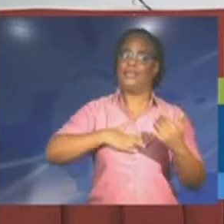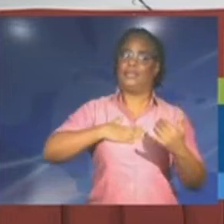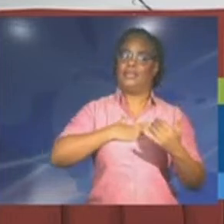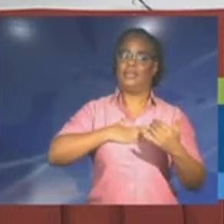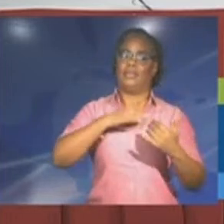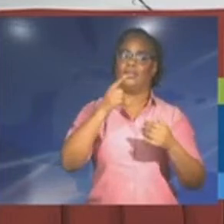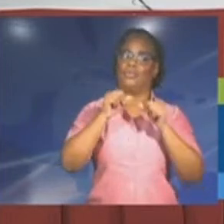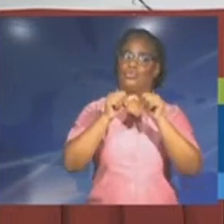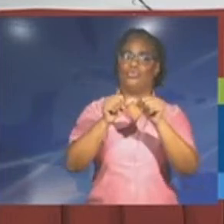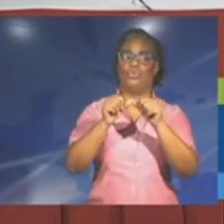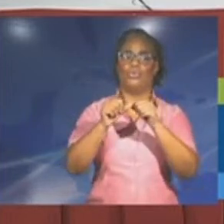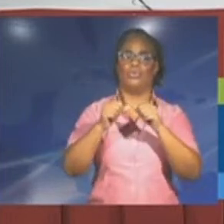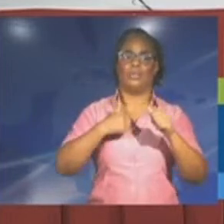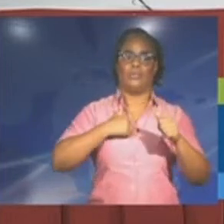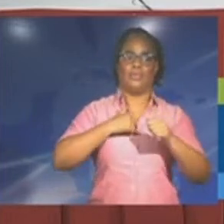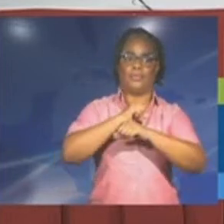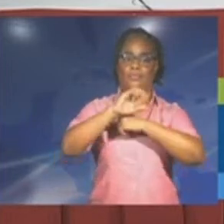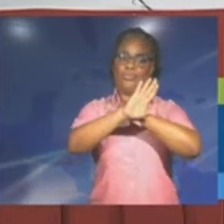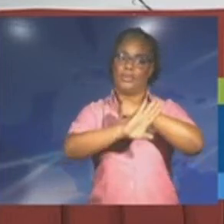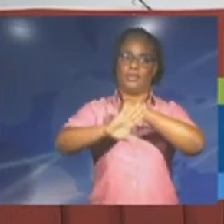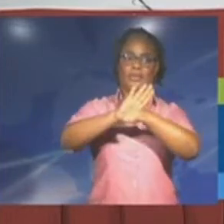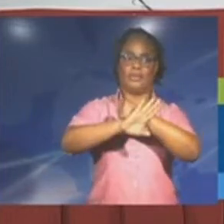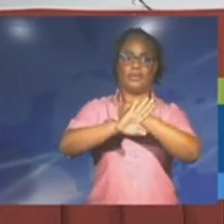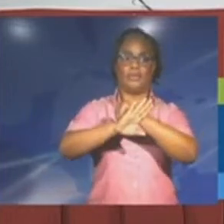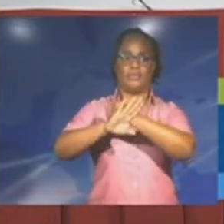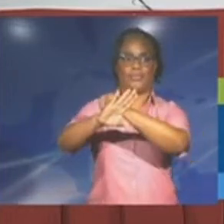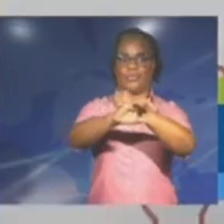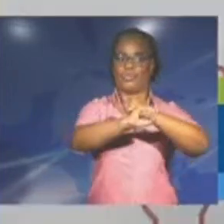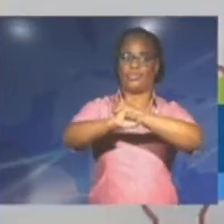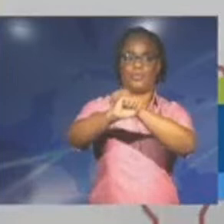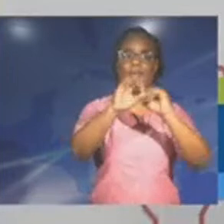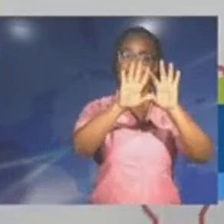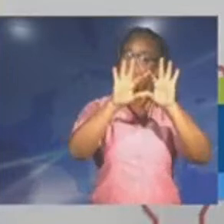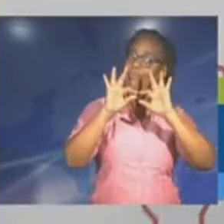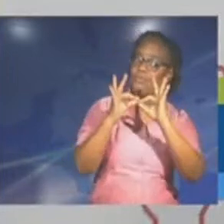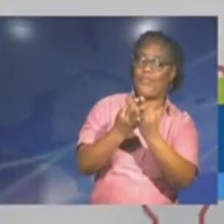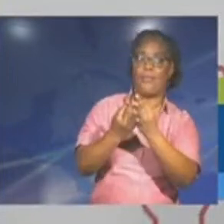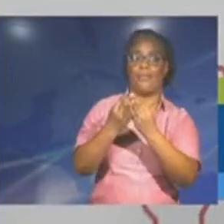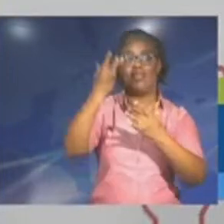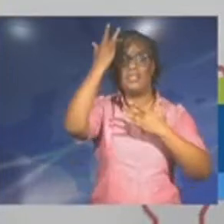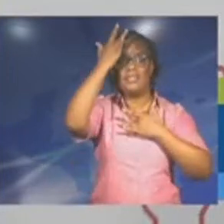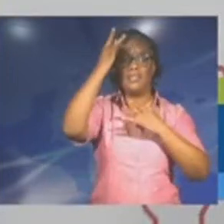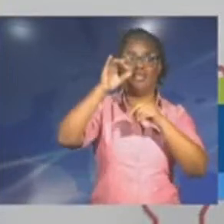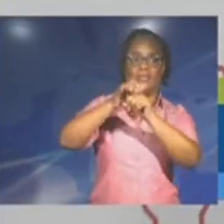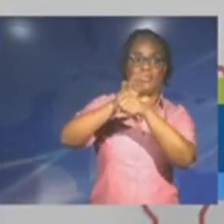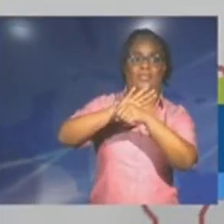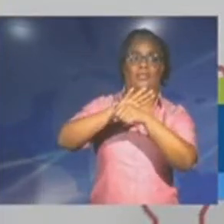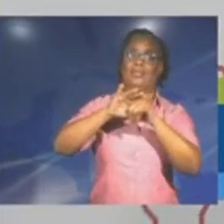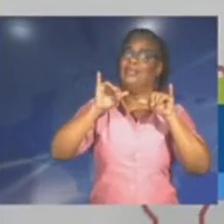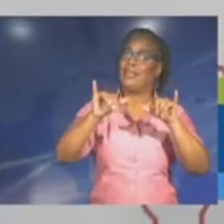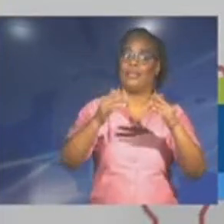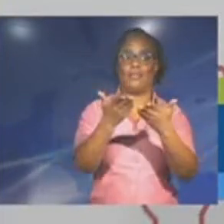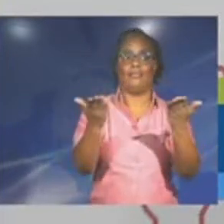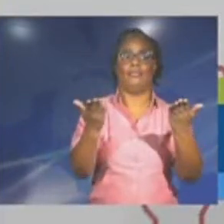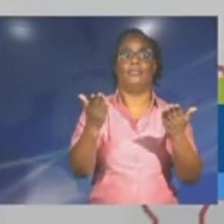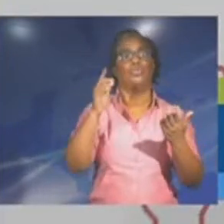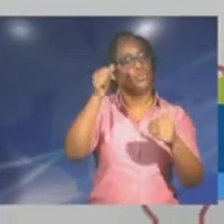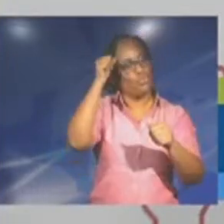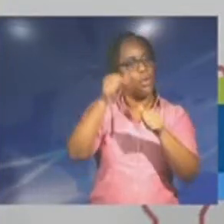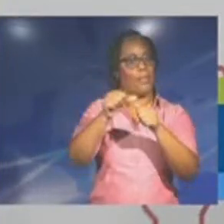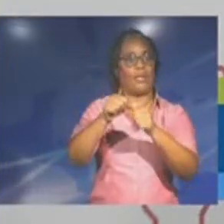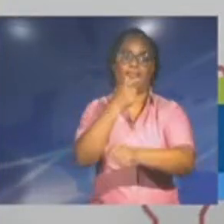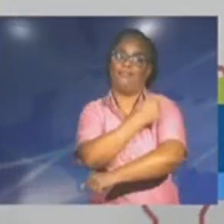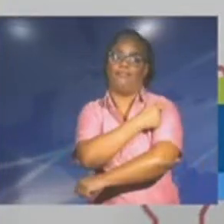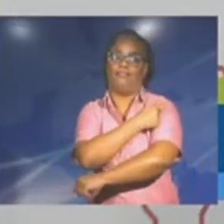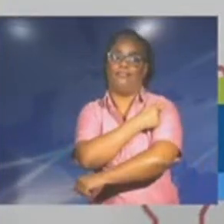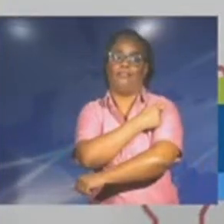ones. The virus is still among us. And remember, COVID-19 vaccines are available in all 5 regional health authorities